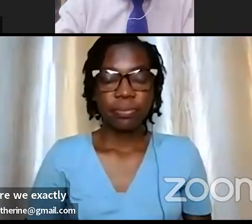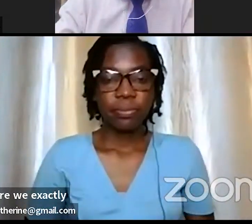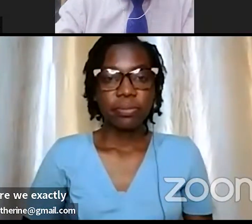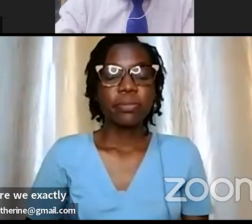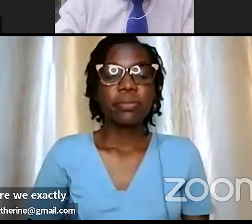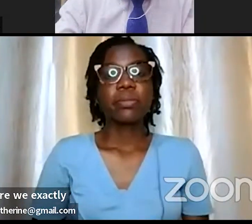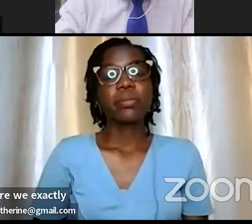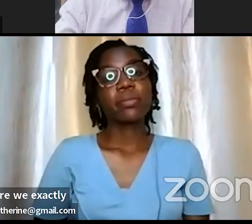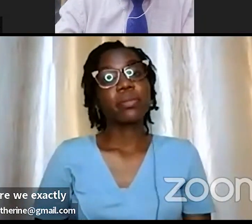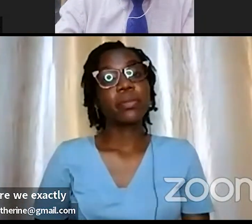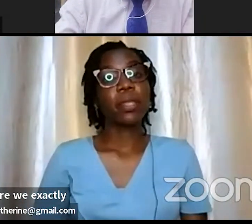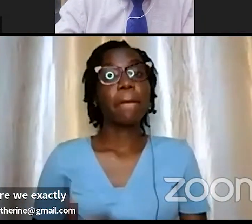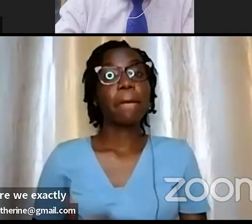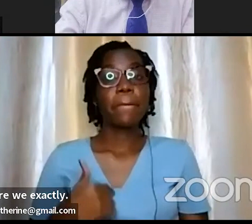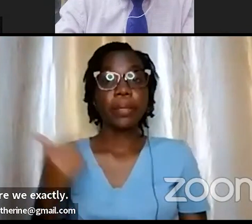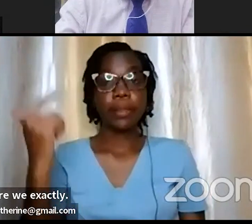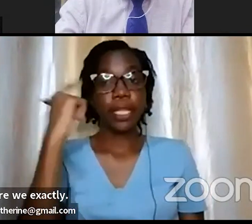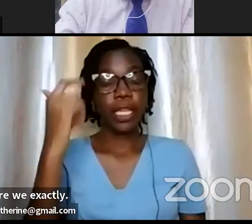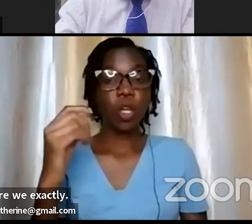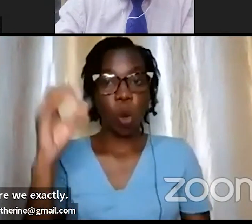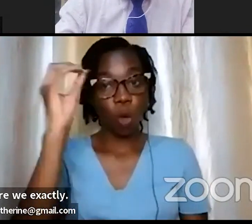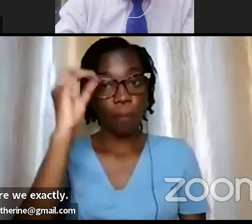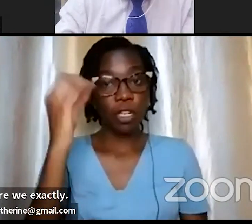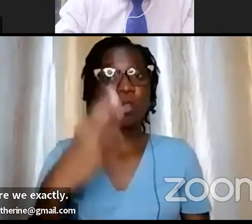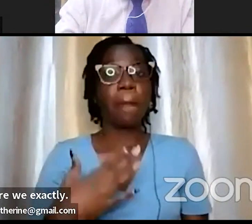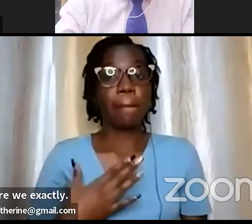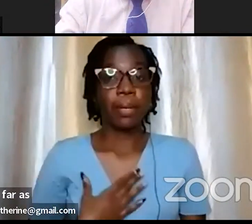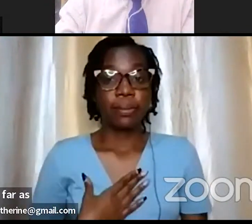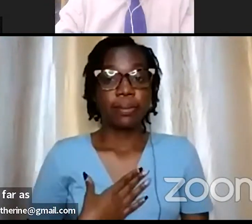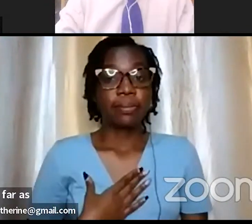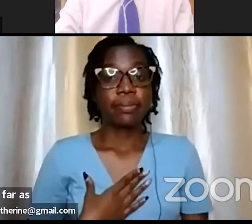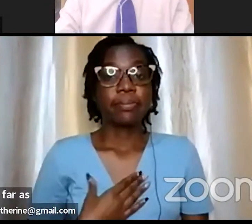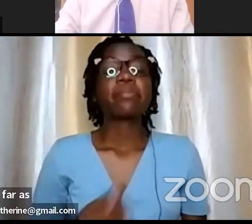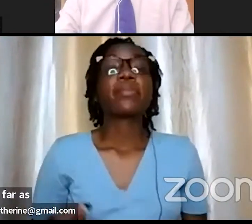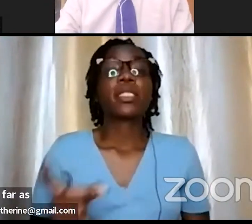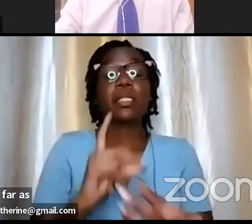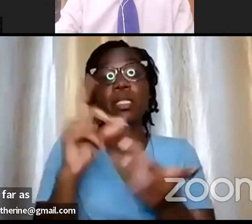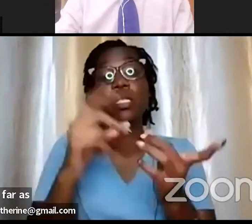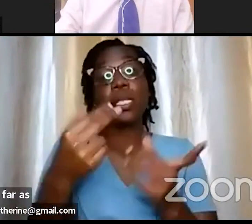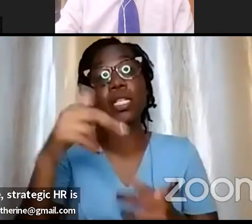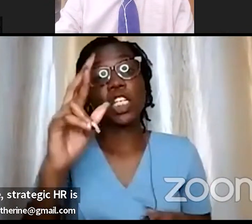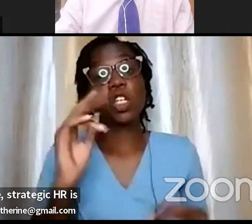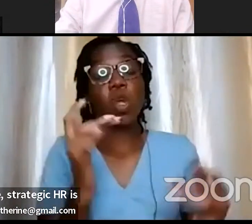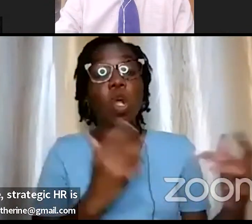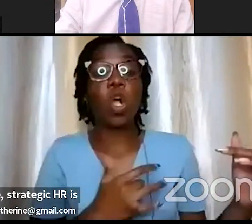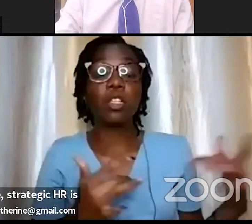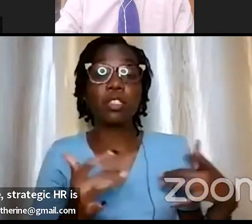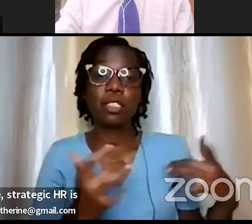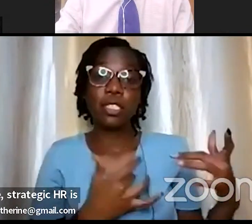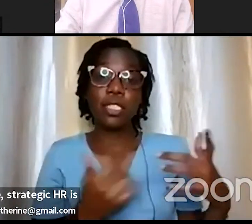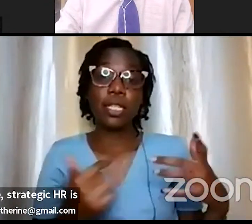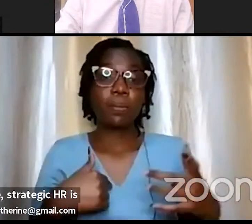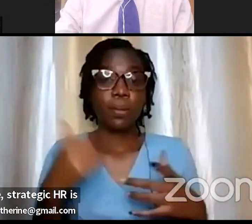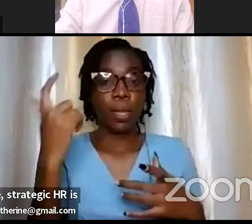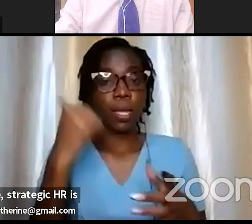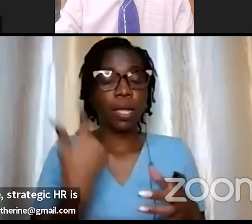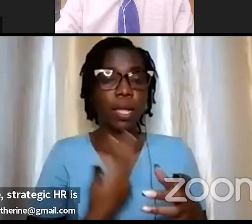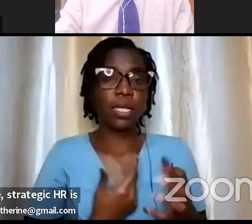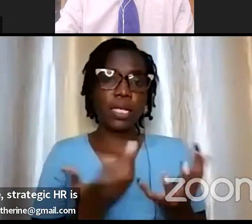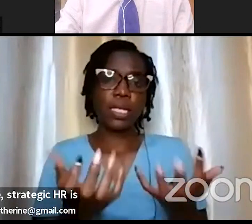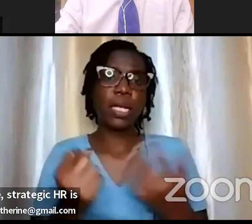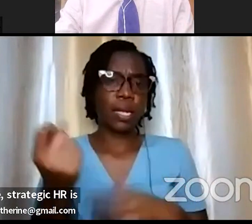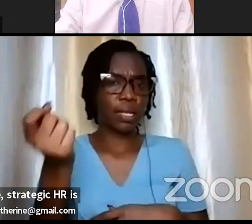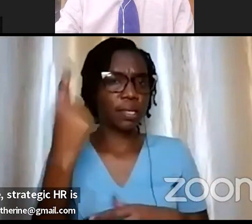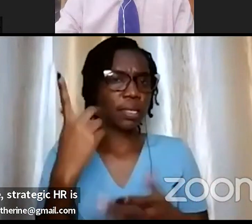I think, in my opinion, as far as the strategic HR is concerned, we need to understand that for quite some